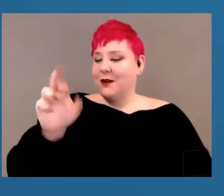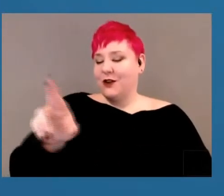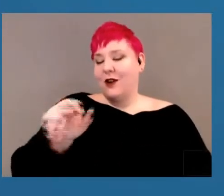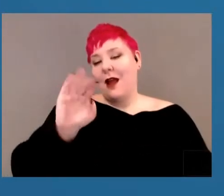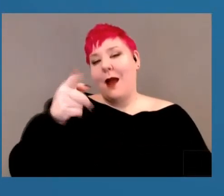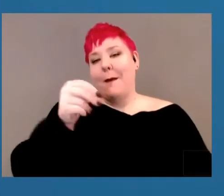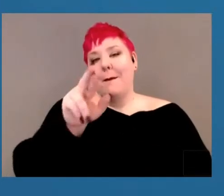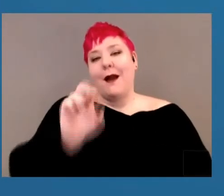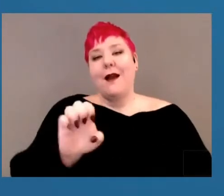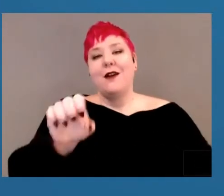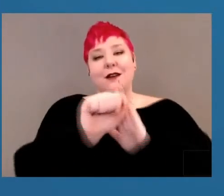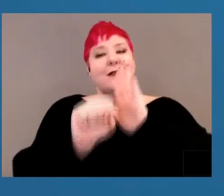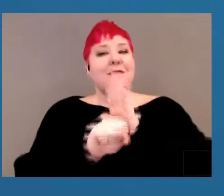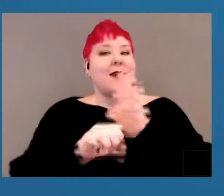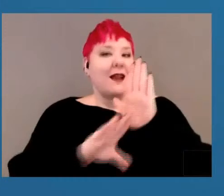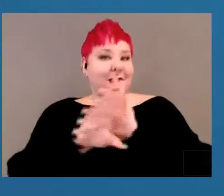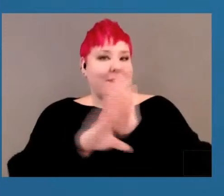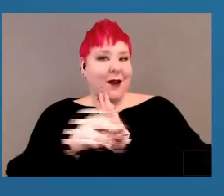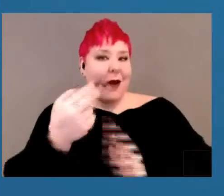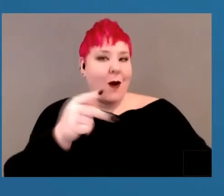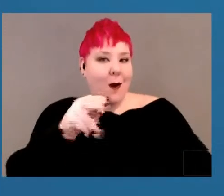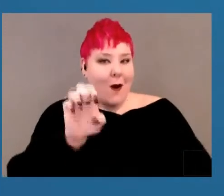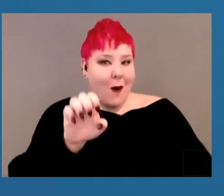Development, Hope Knight.